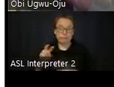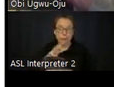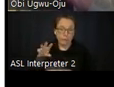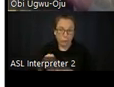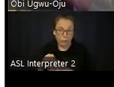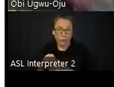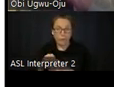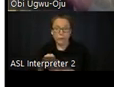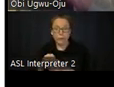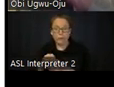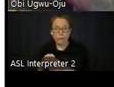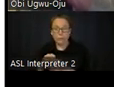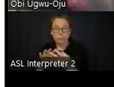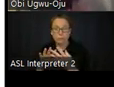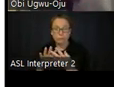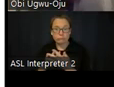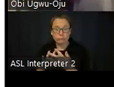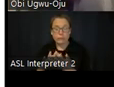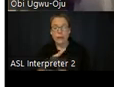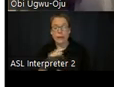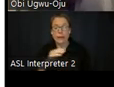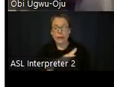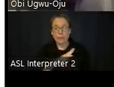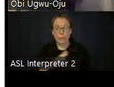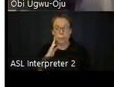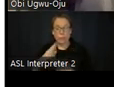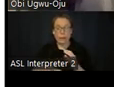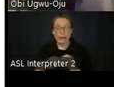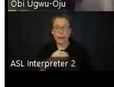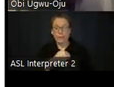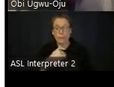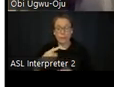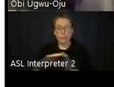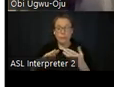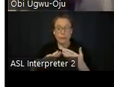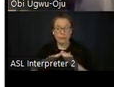B, the advisory board shall have community members that have worked with